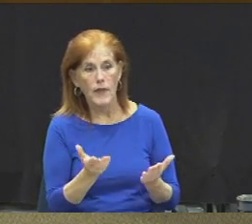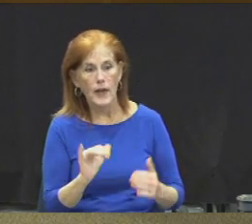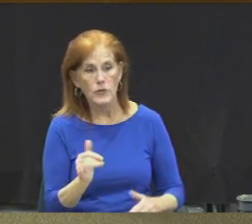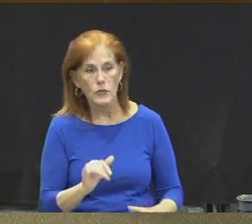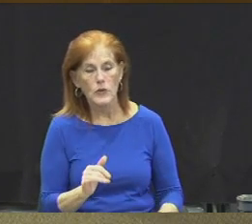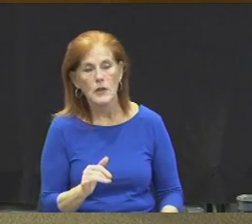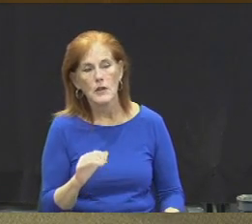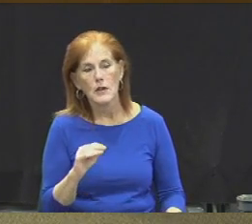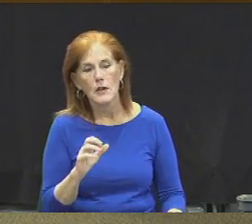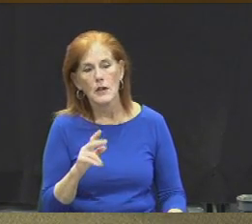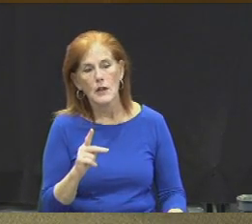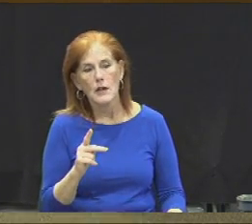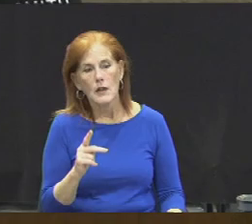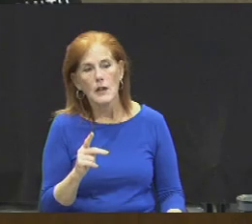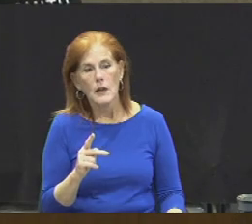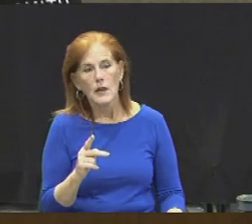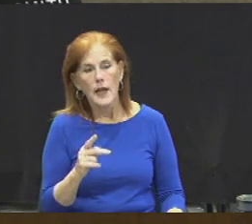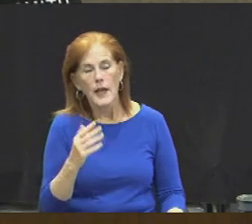Recognizing,